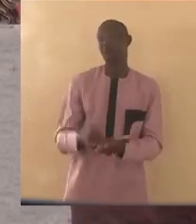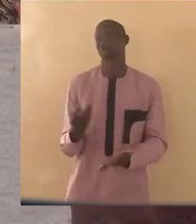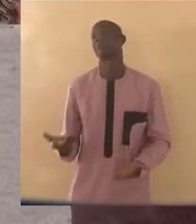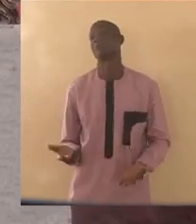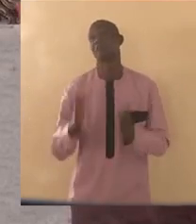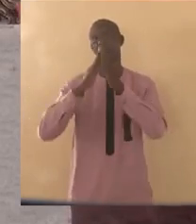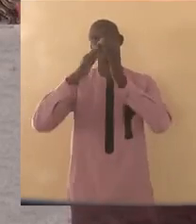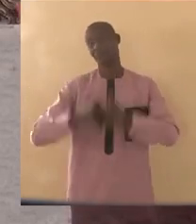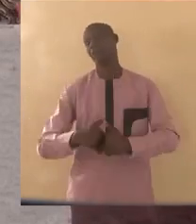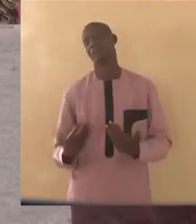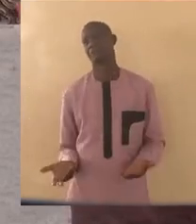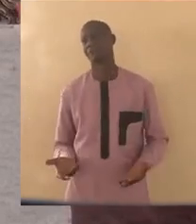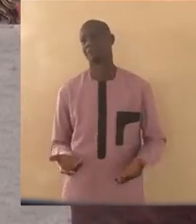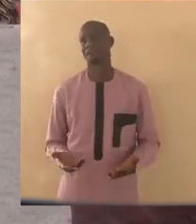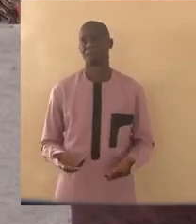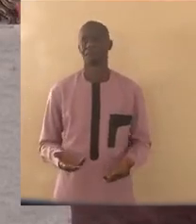collapse.